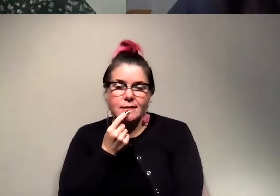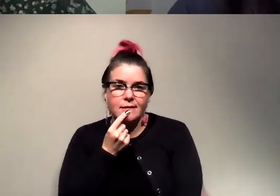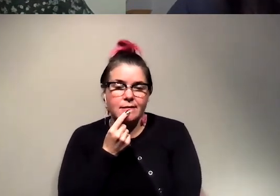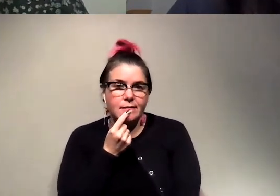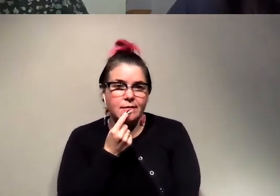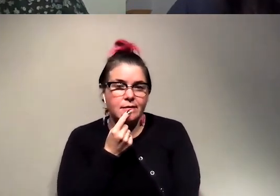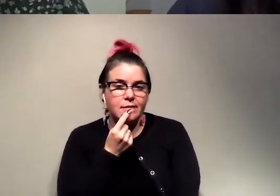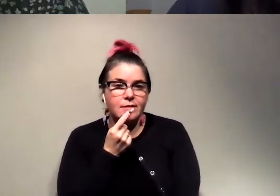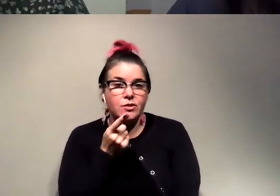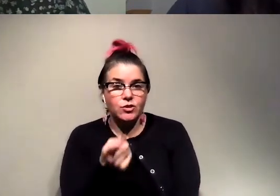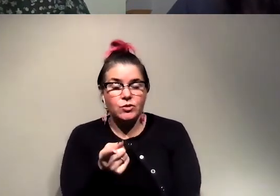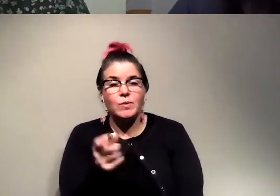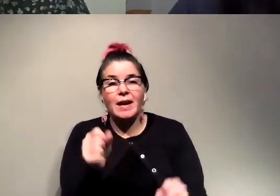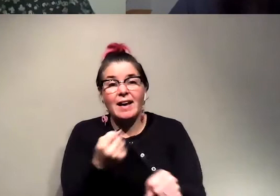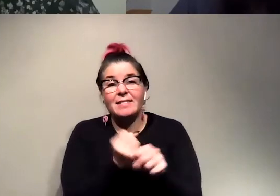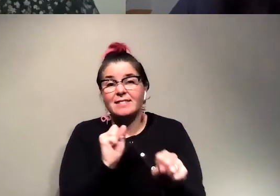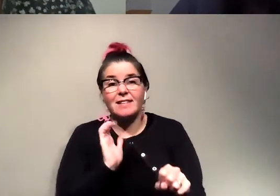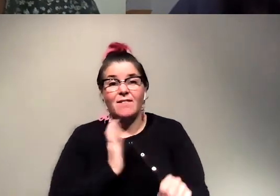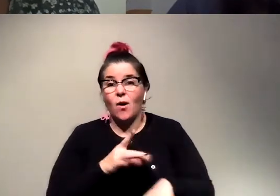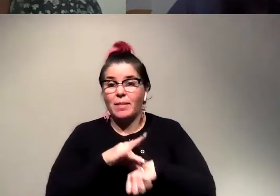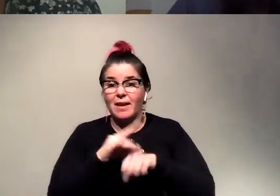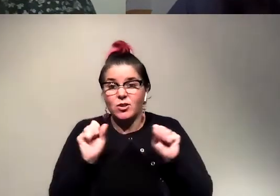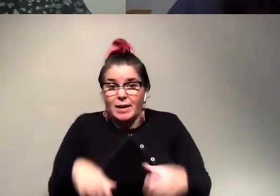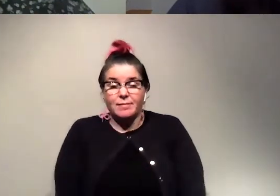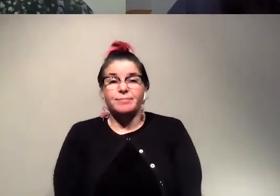you can save our planet. That's